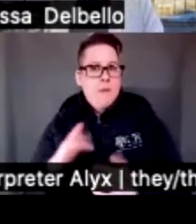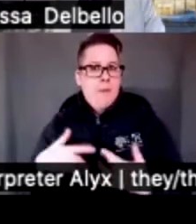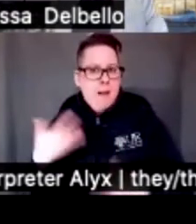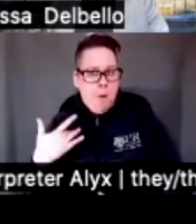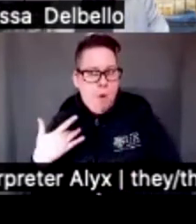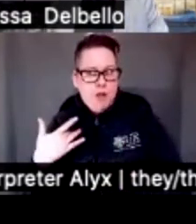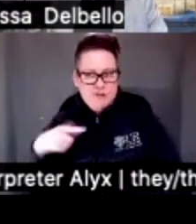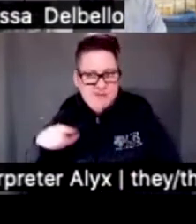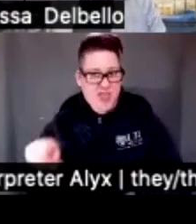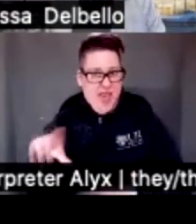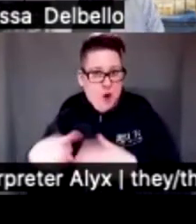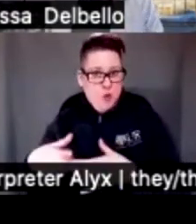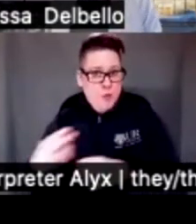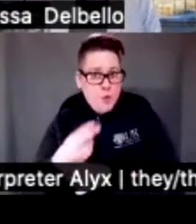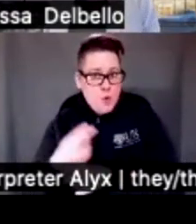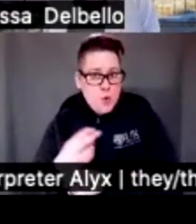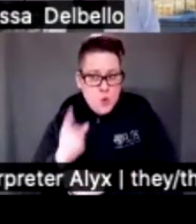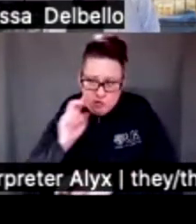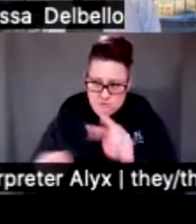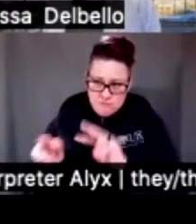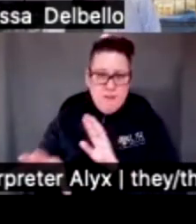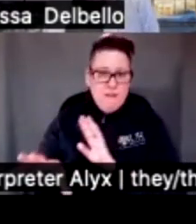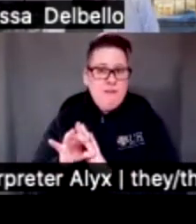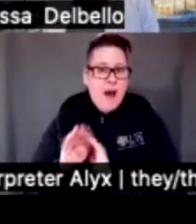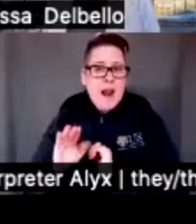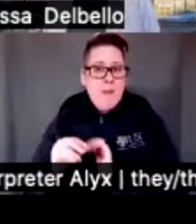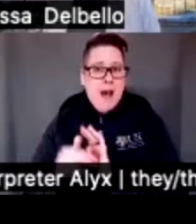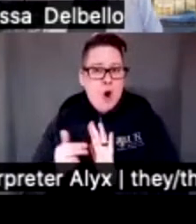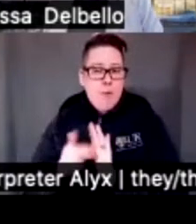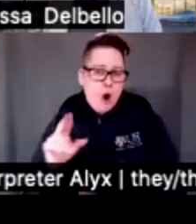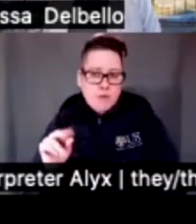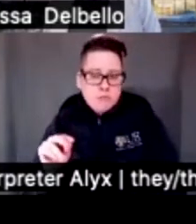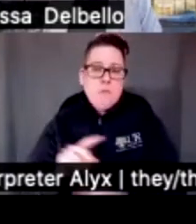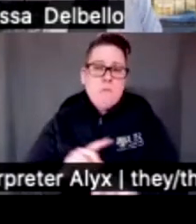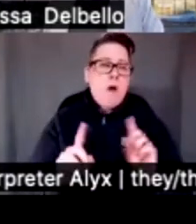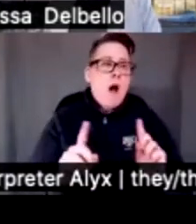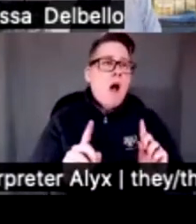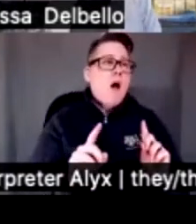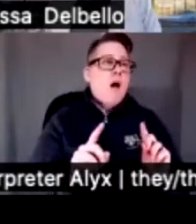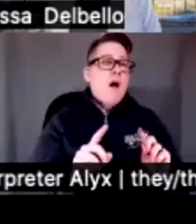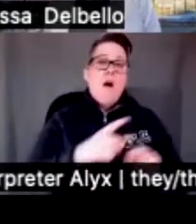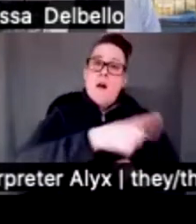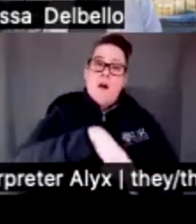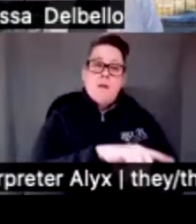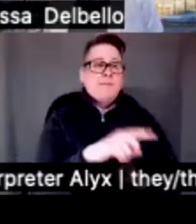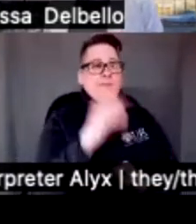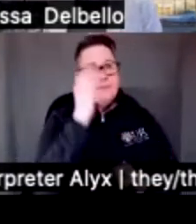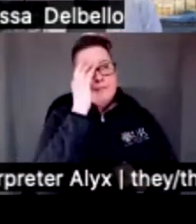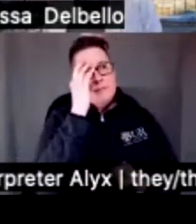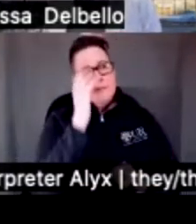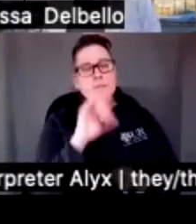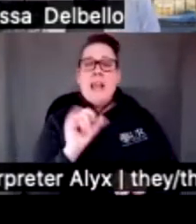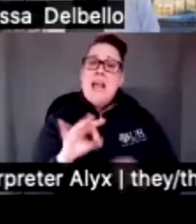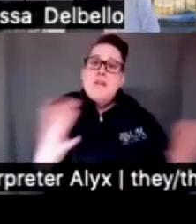not the group you want to use to identify biomarkers. In contrast, though, when you take all comers, you get a